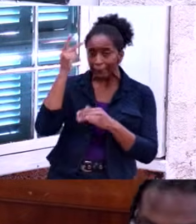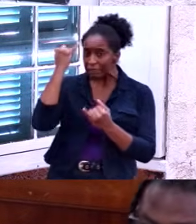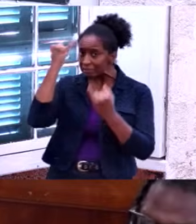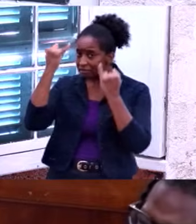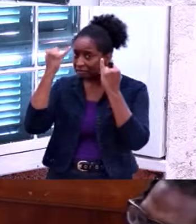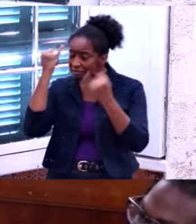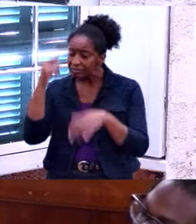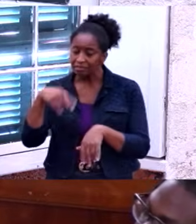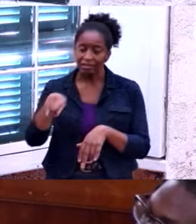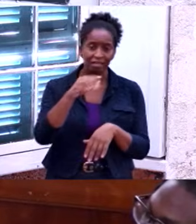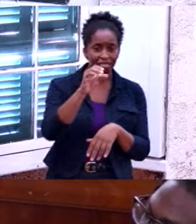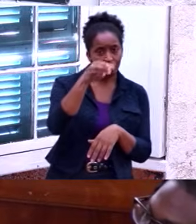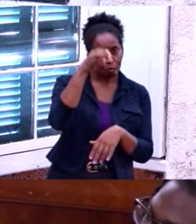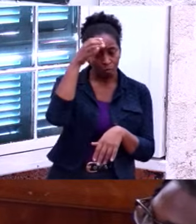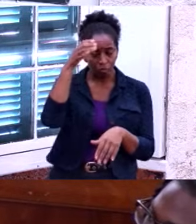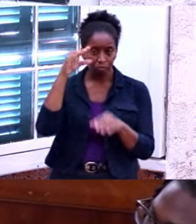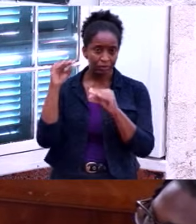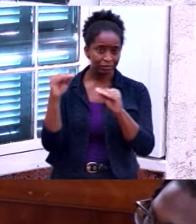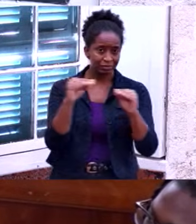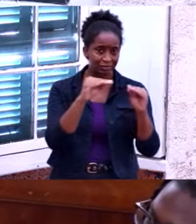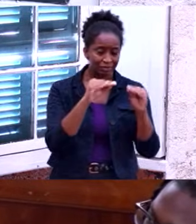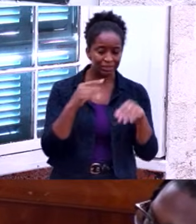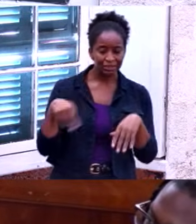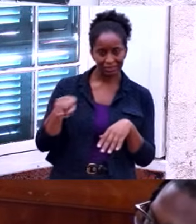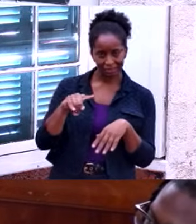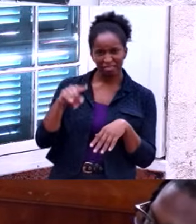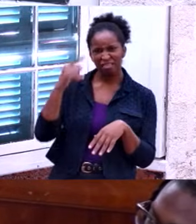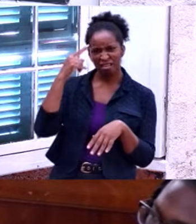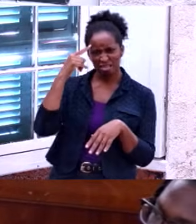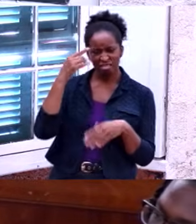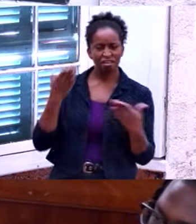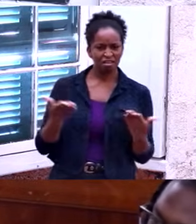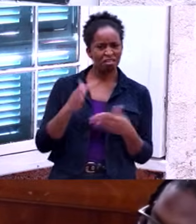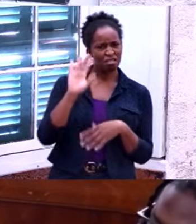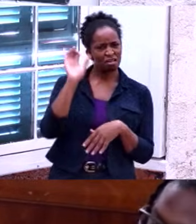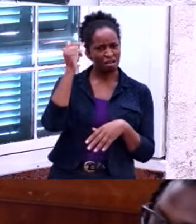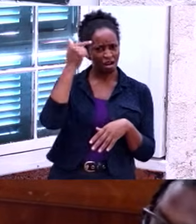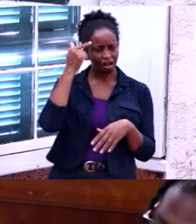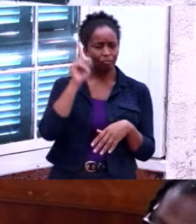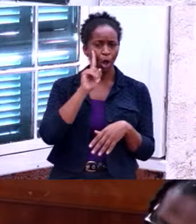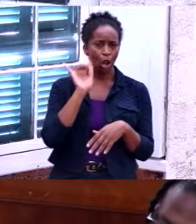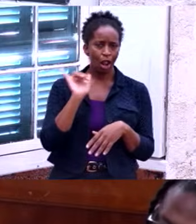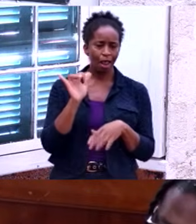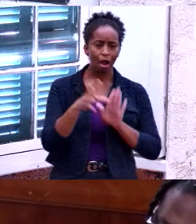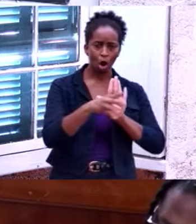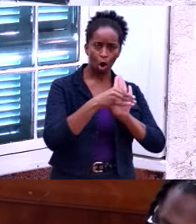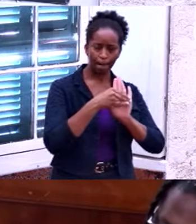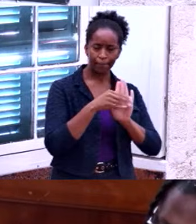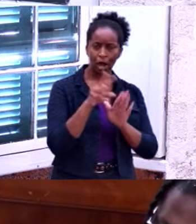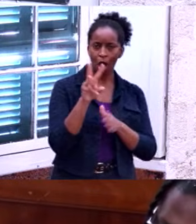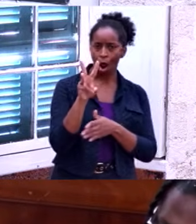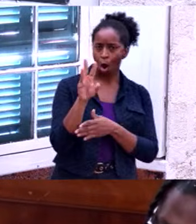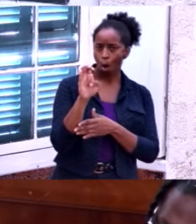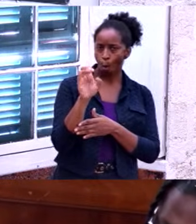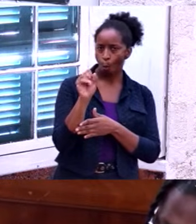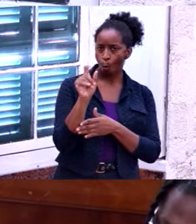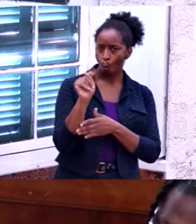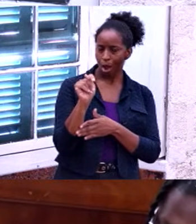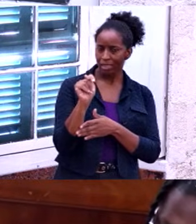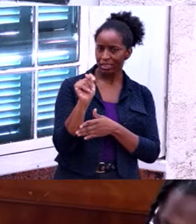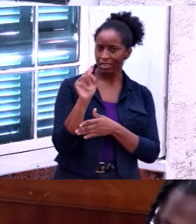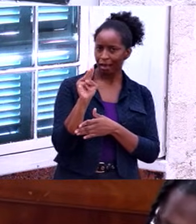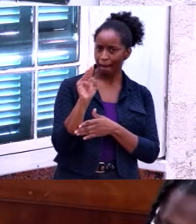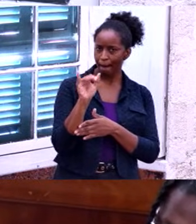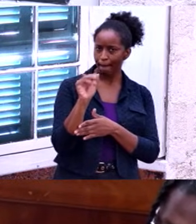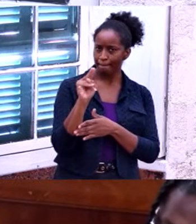what we have is really the Westminster system, it is our system and is our own, and we like it. We know how to operate it. And that is the